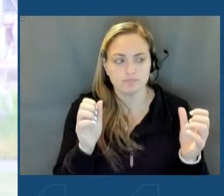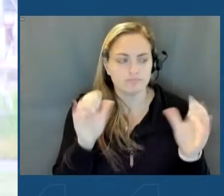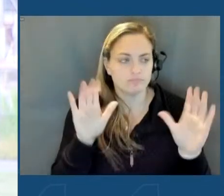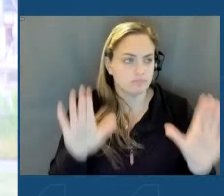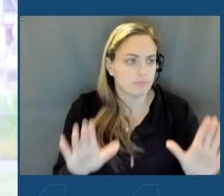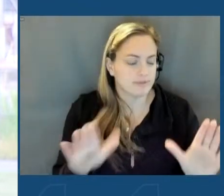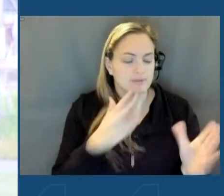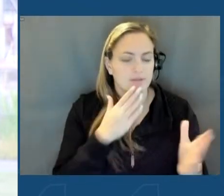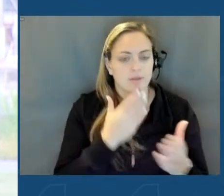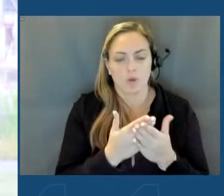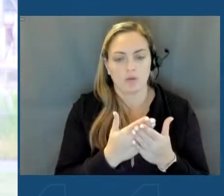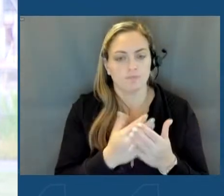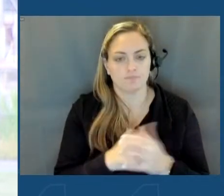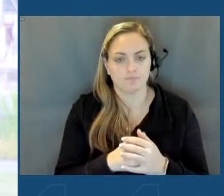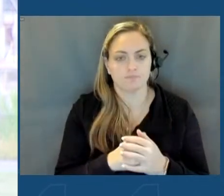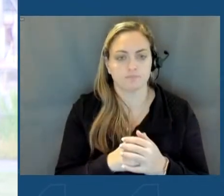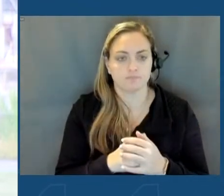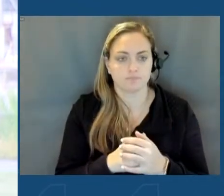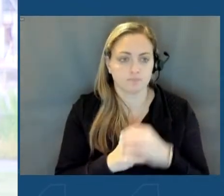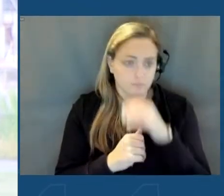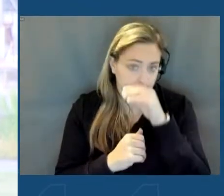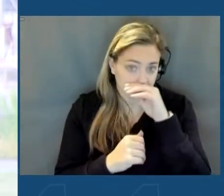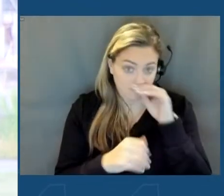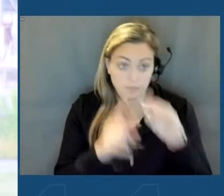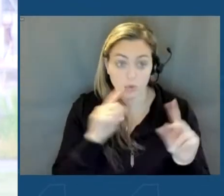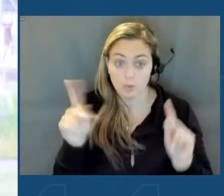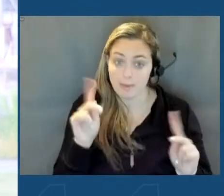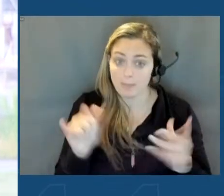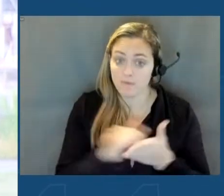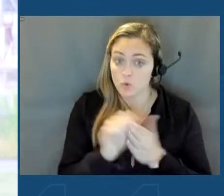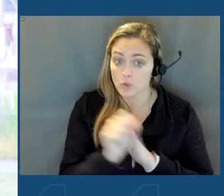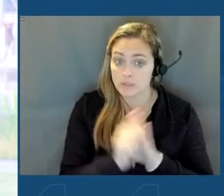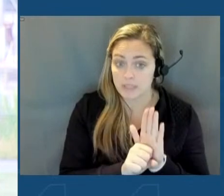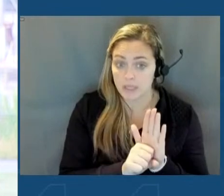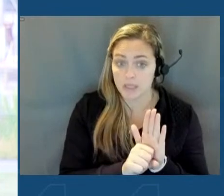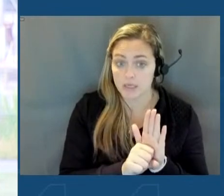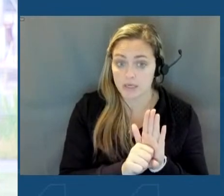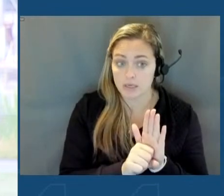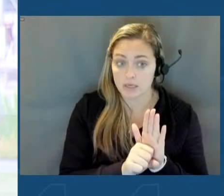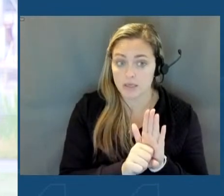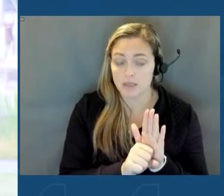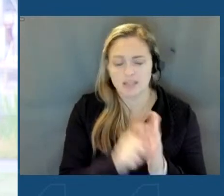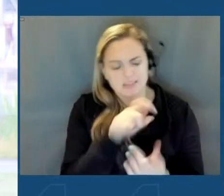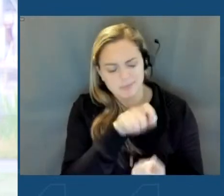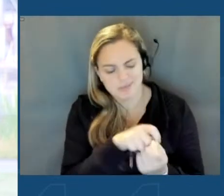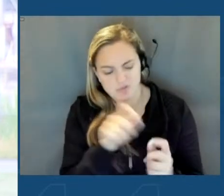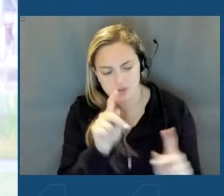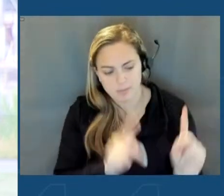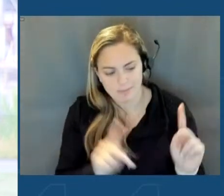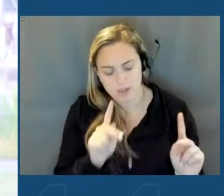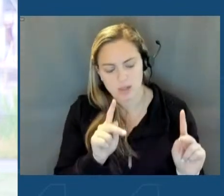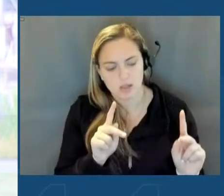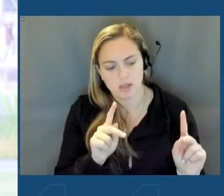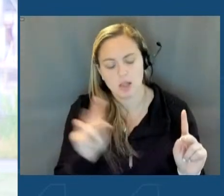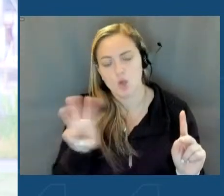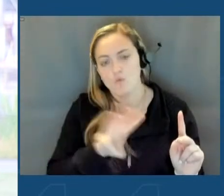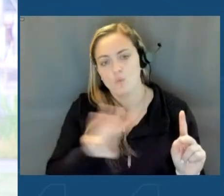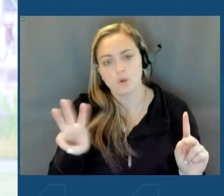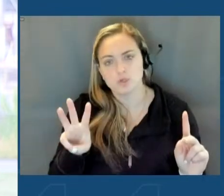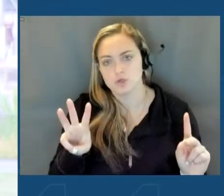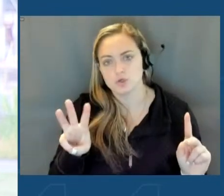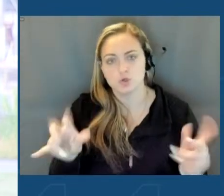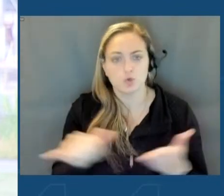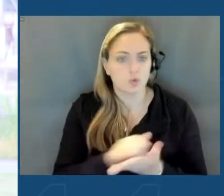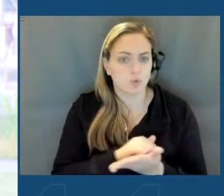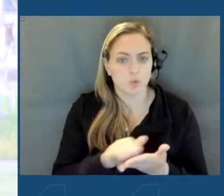well on behalf of the people of New York State, and particularly the people of Western New